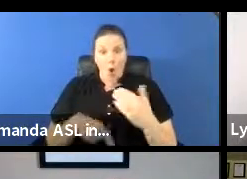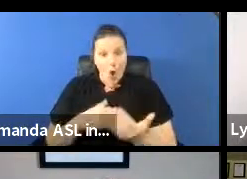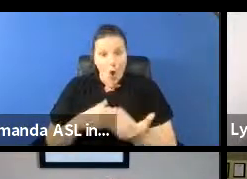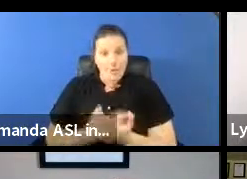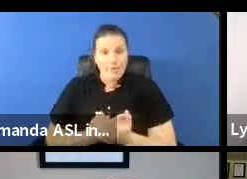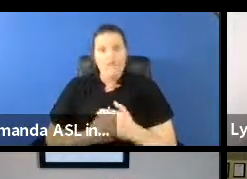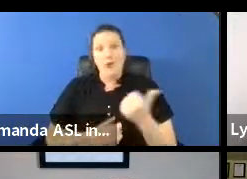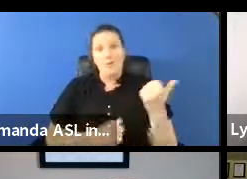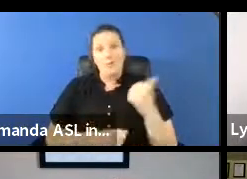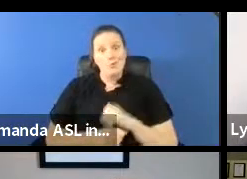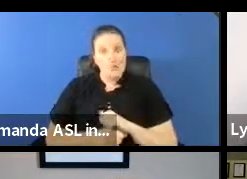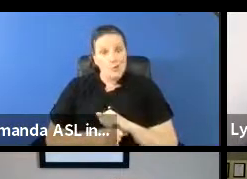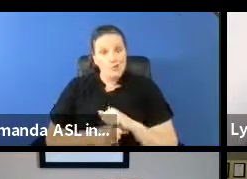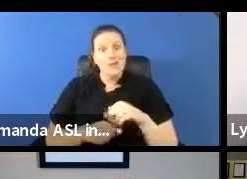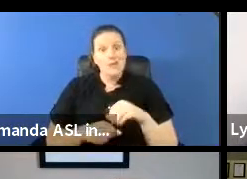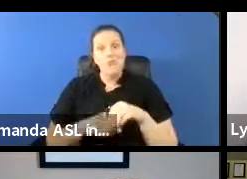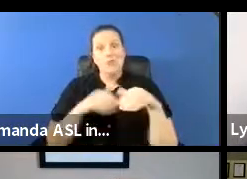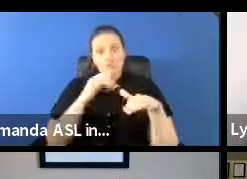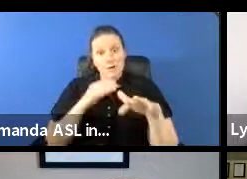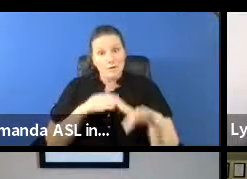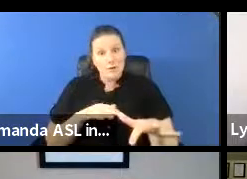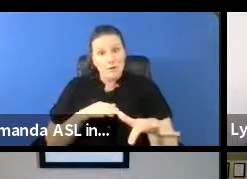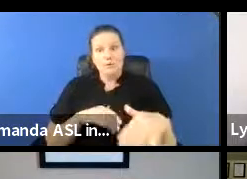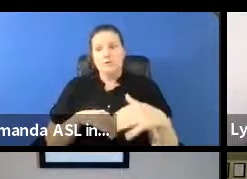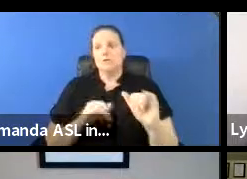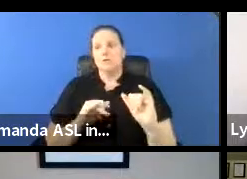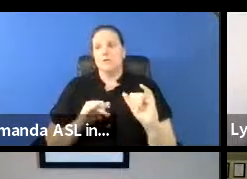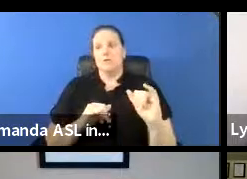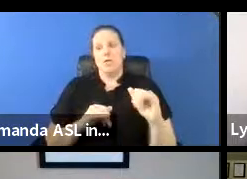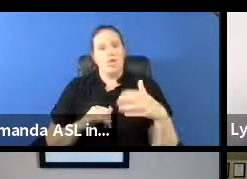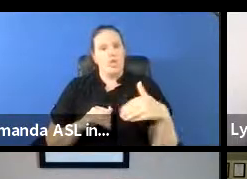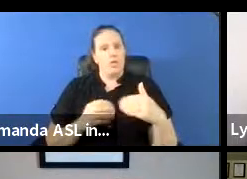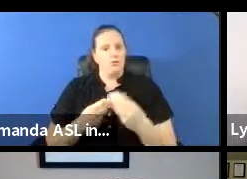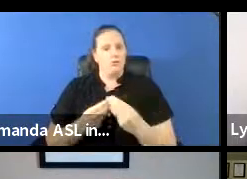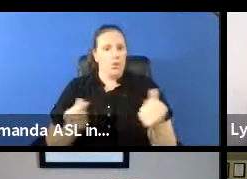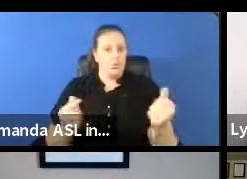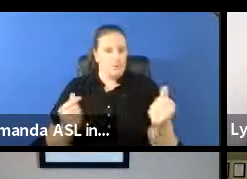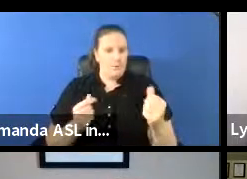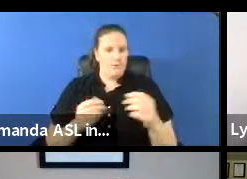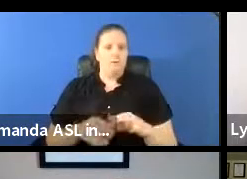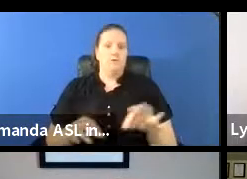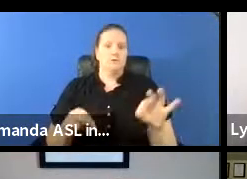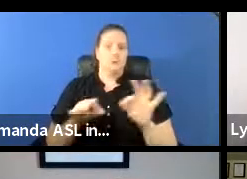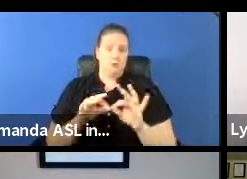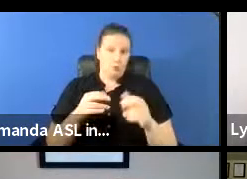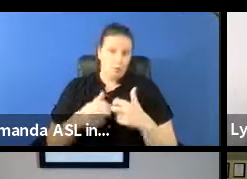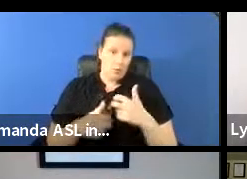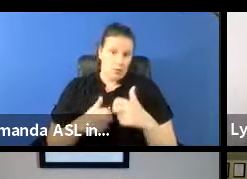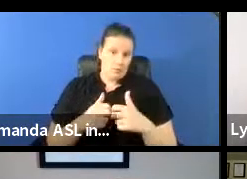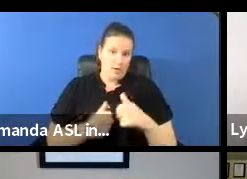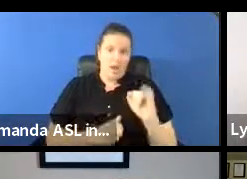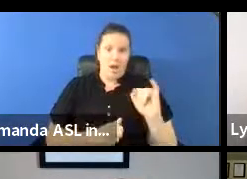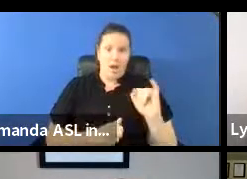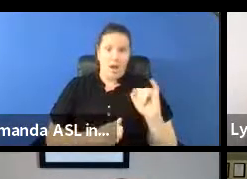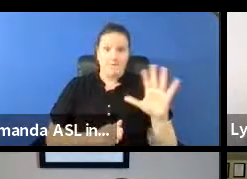other work in the river, and you still have not solved the essential problems of